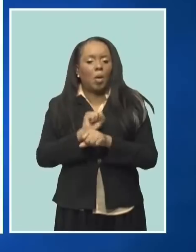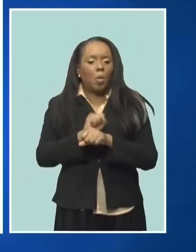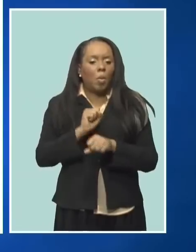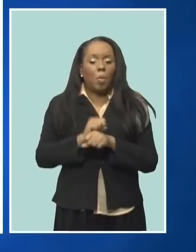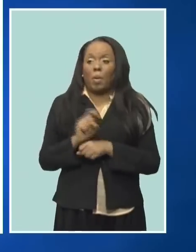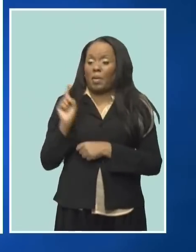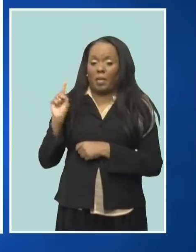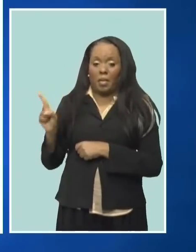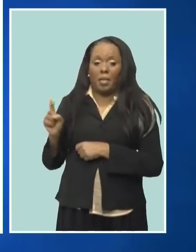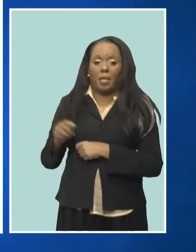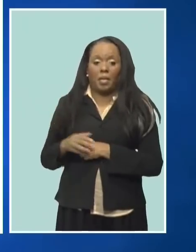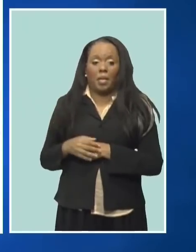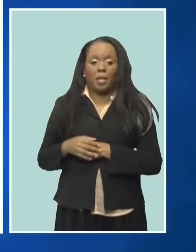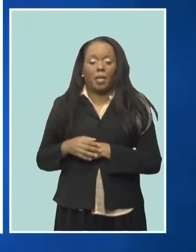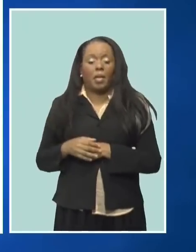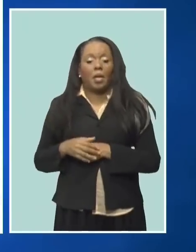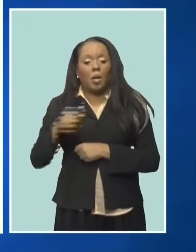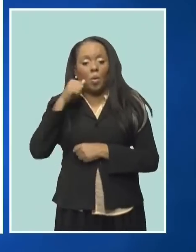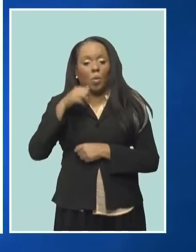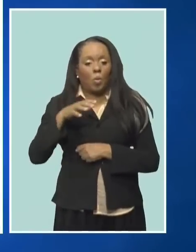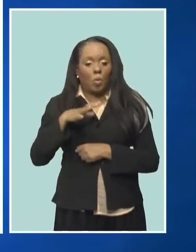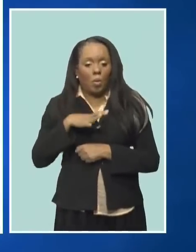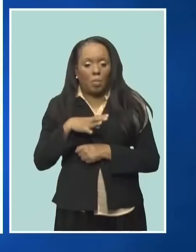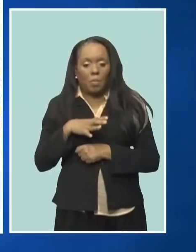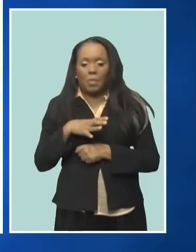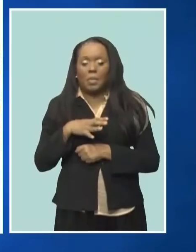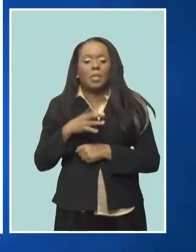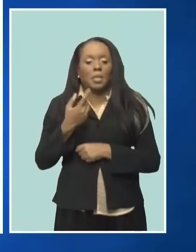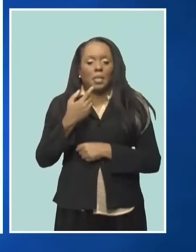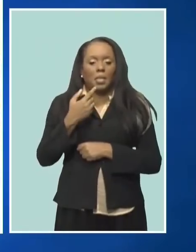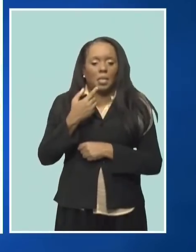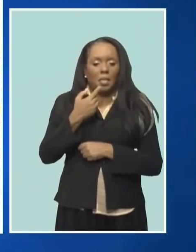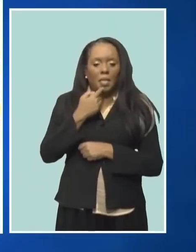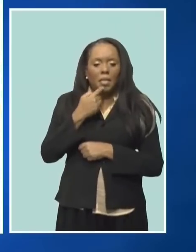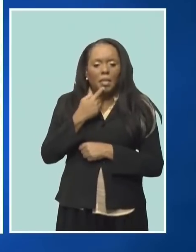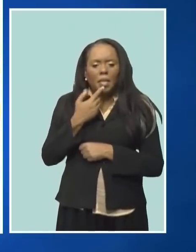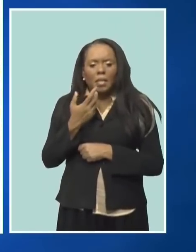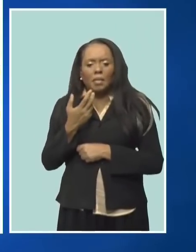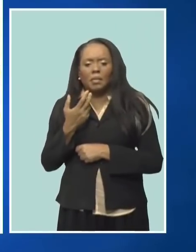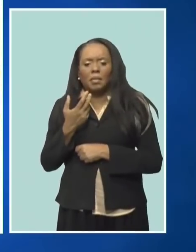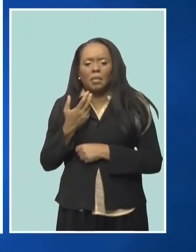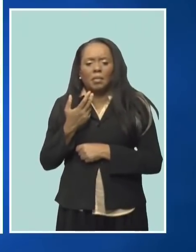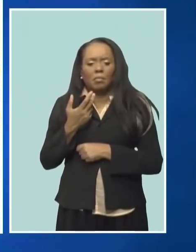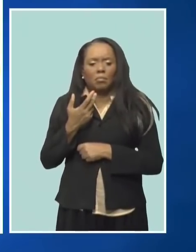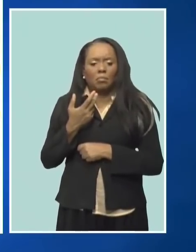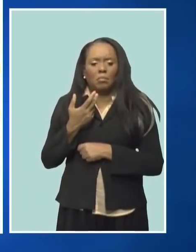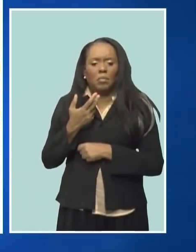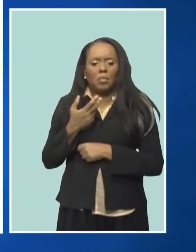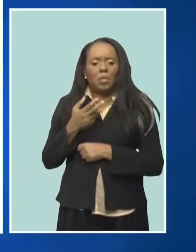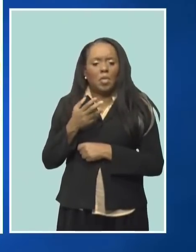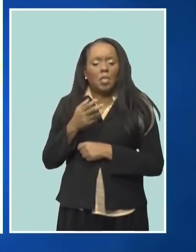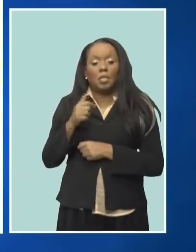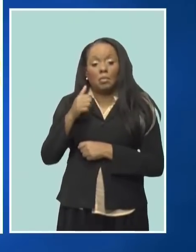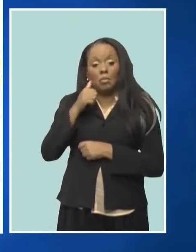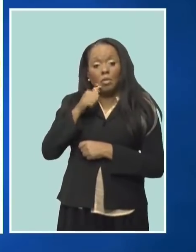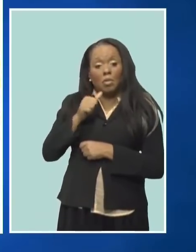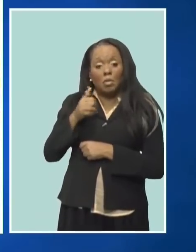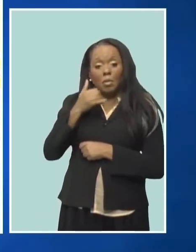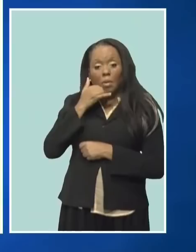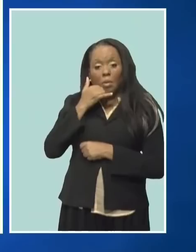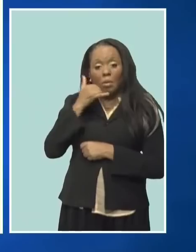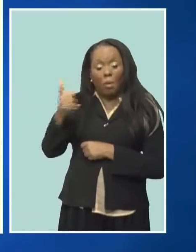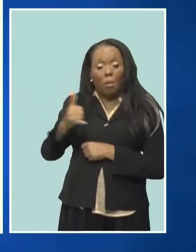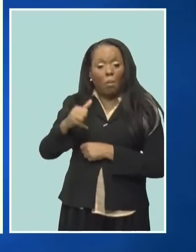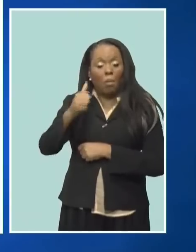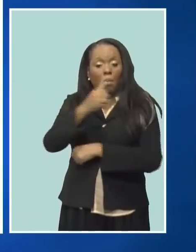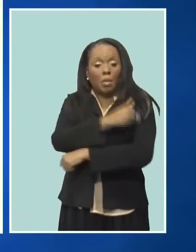at that location until he relieved later in the day. A woman who preferred not to give her name or speak on camera said